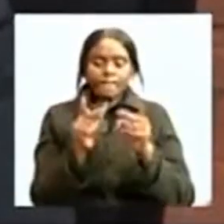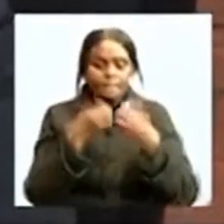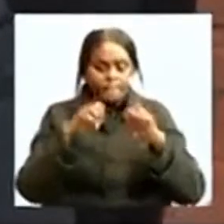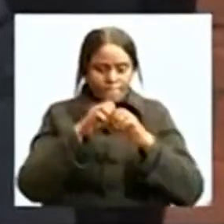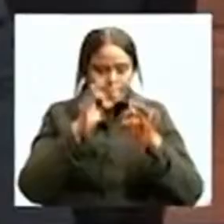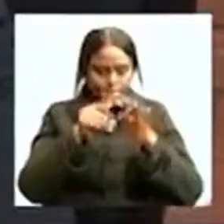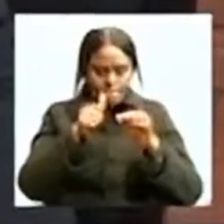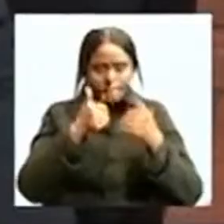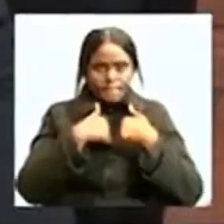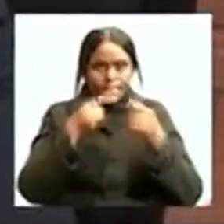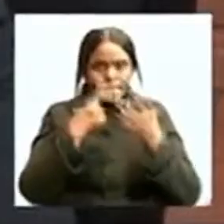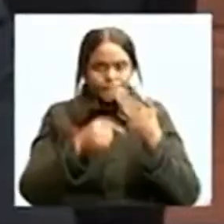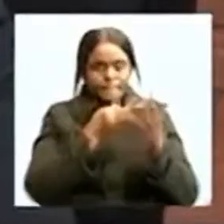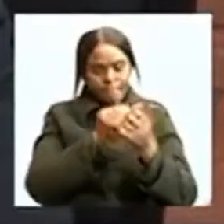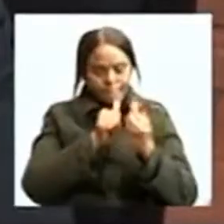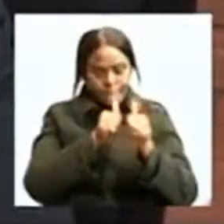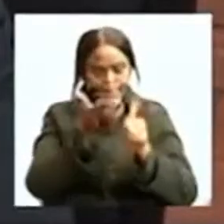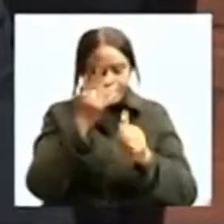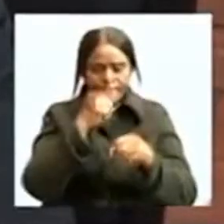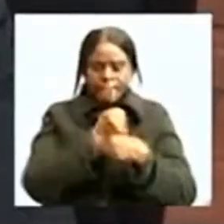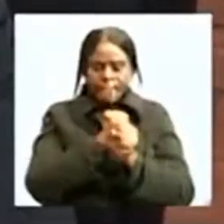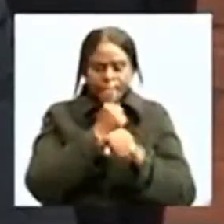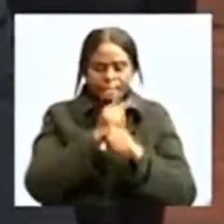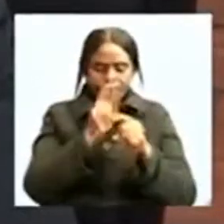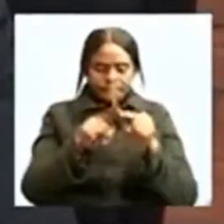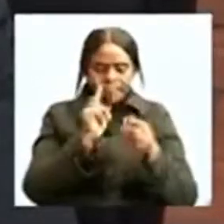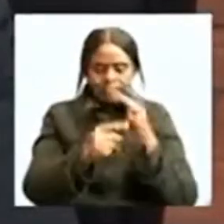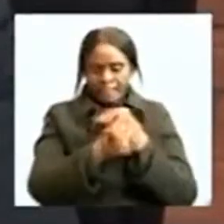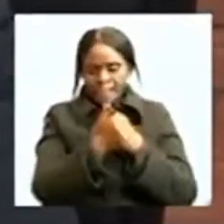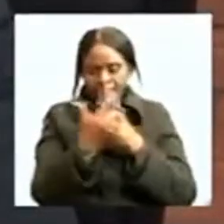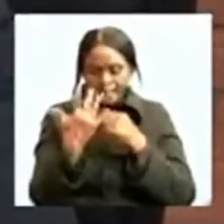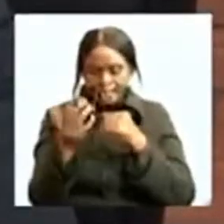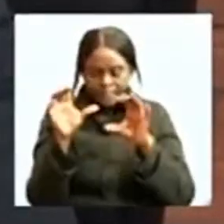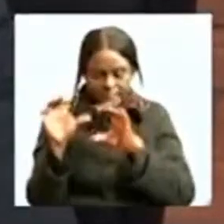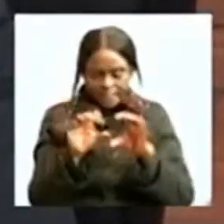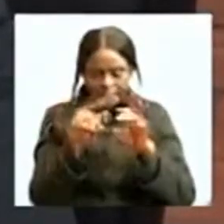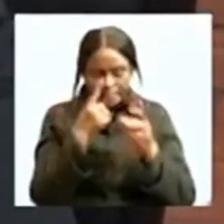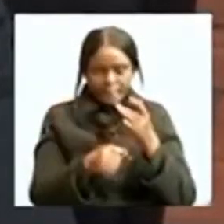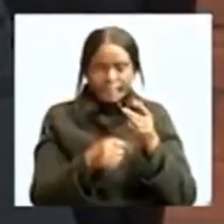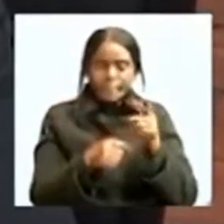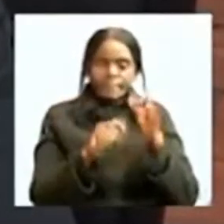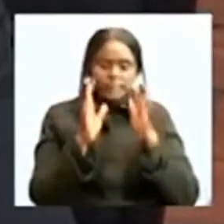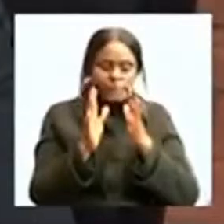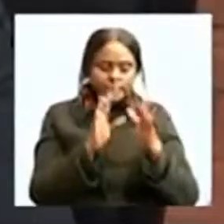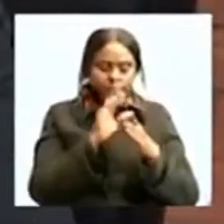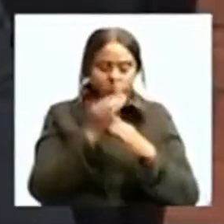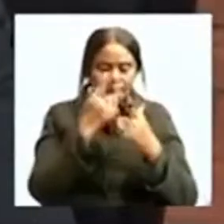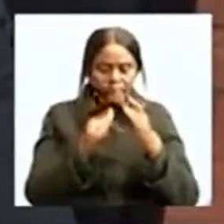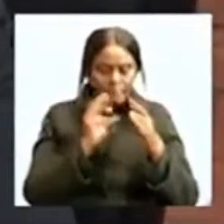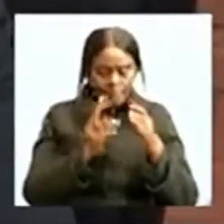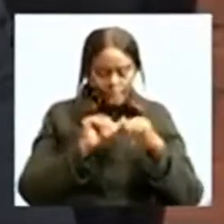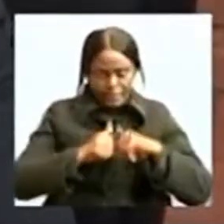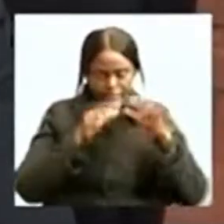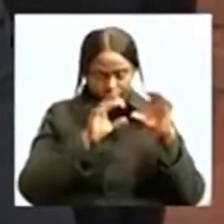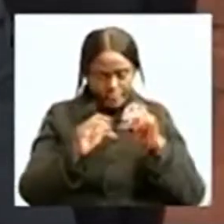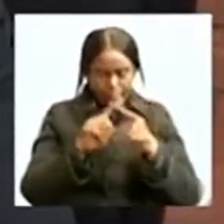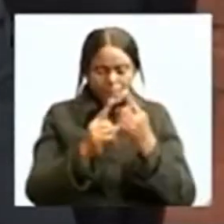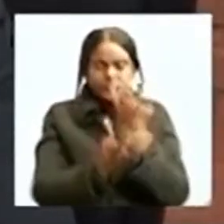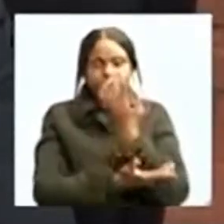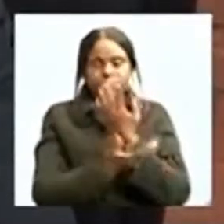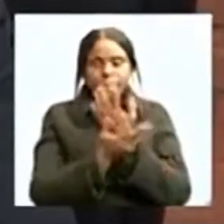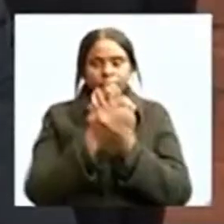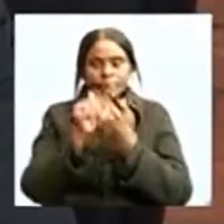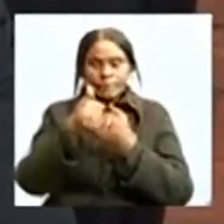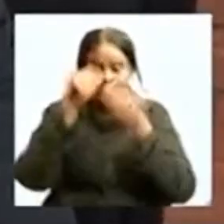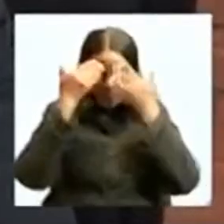they did, a follow-up cannot be made. What else are you doing apart from these measures? Or what should we do in order to improve? You are